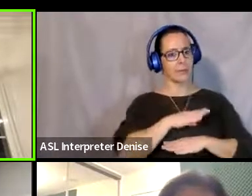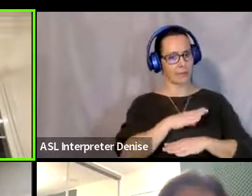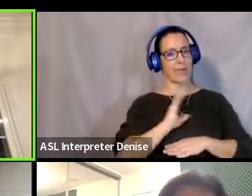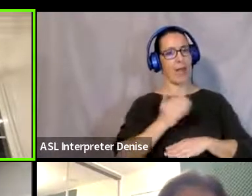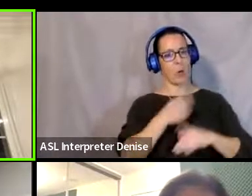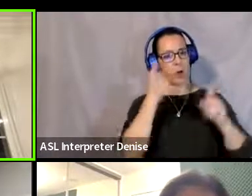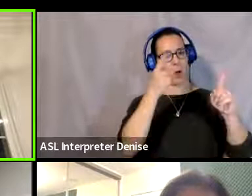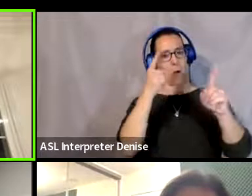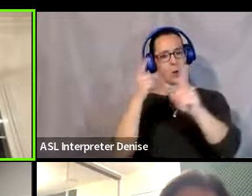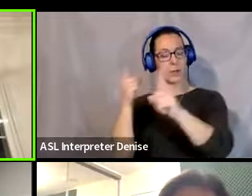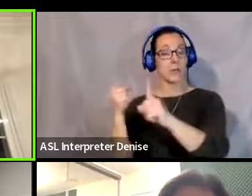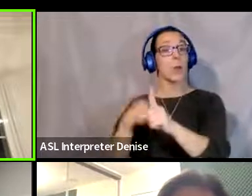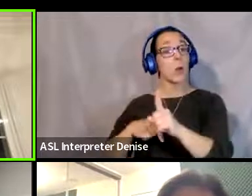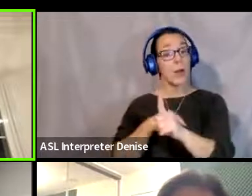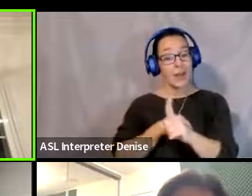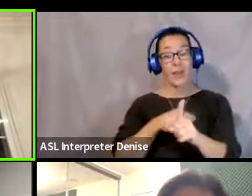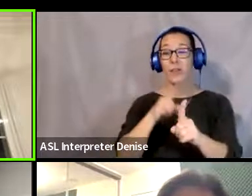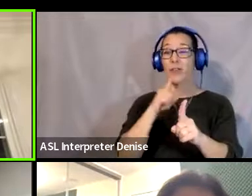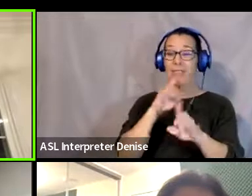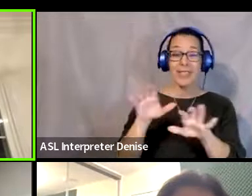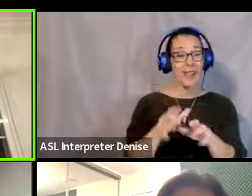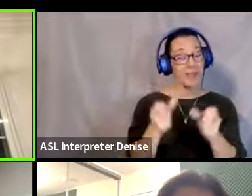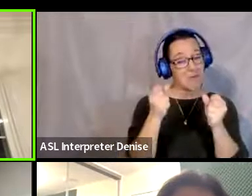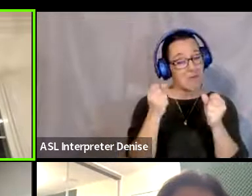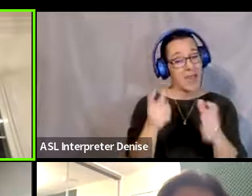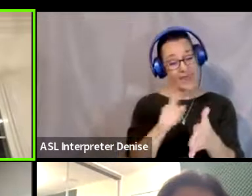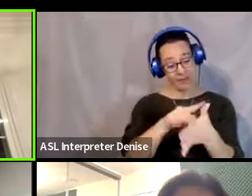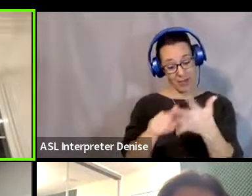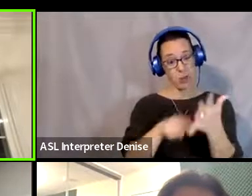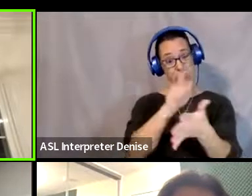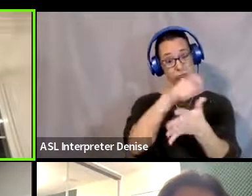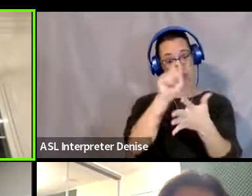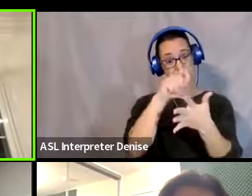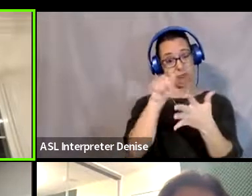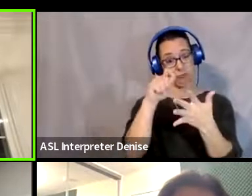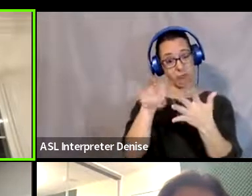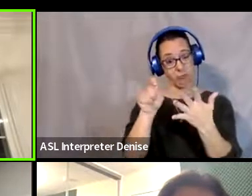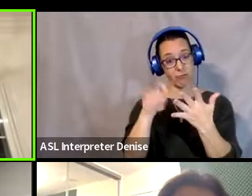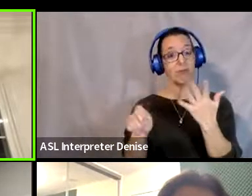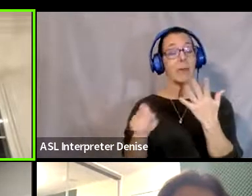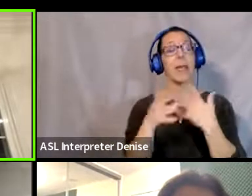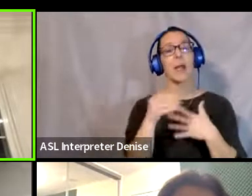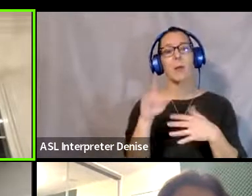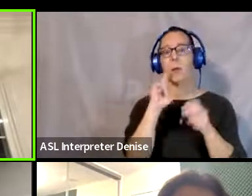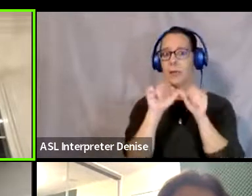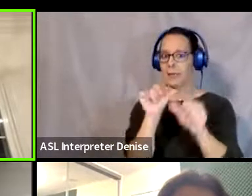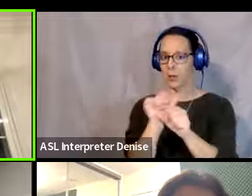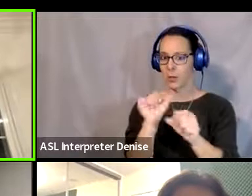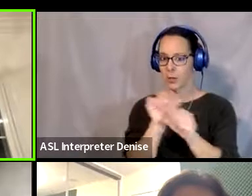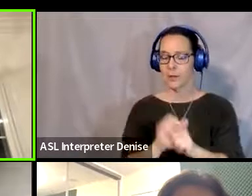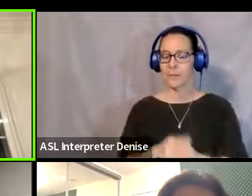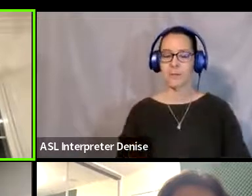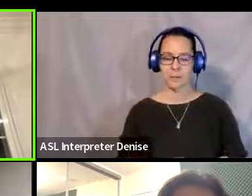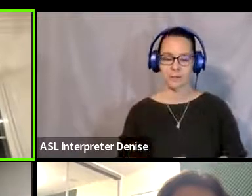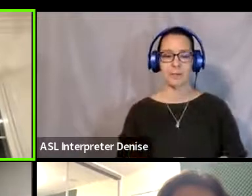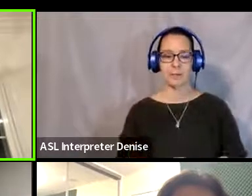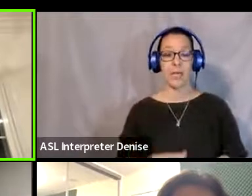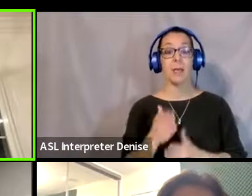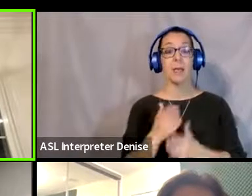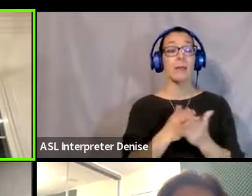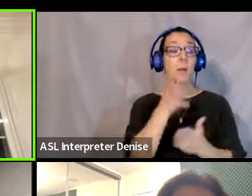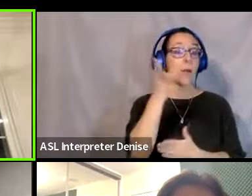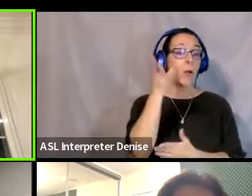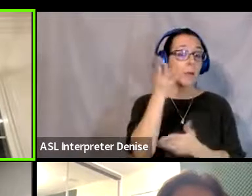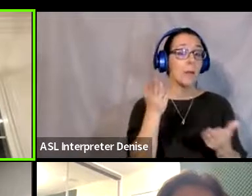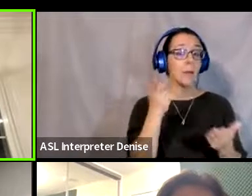and we'll continue to work at that. Also, if some of the parents might be interested in